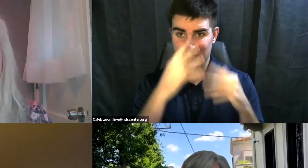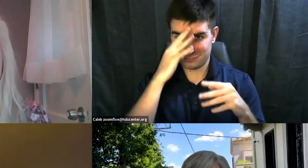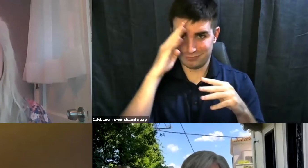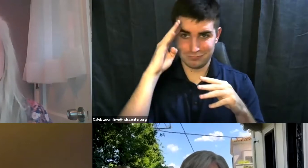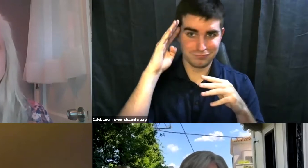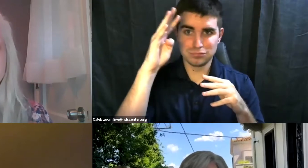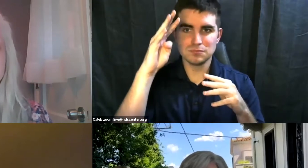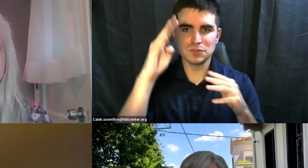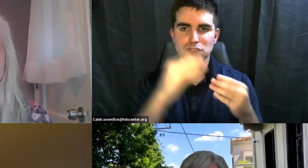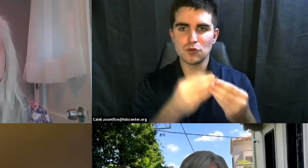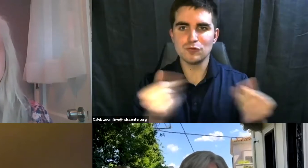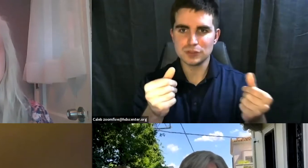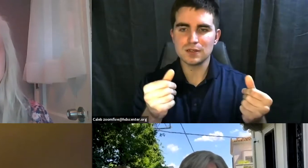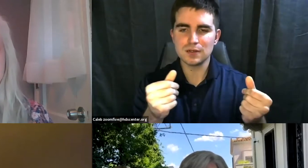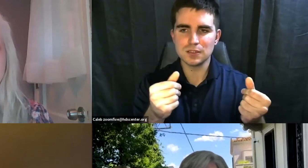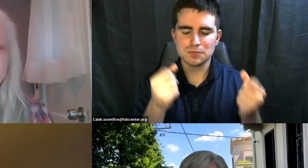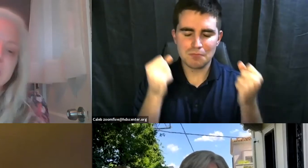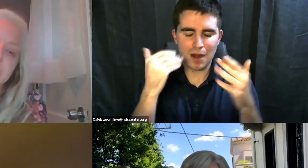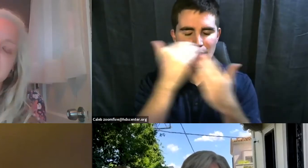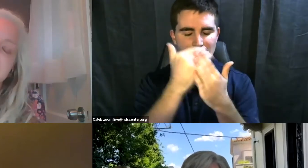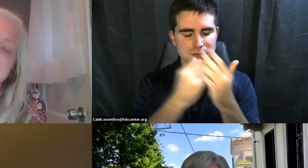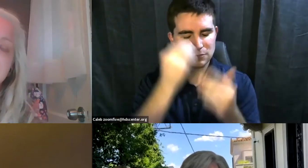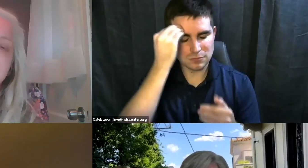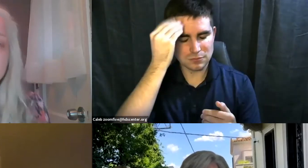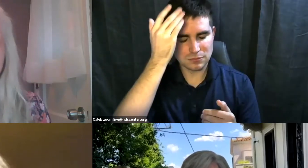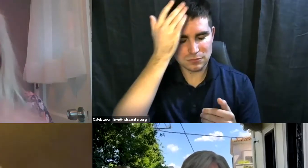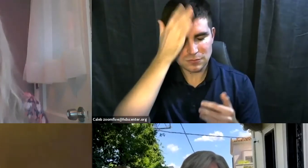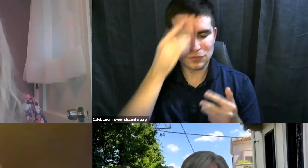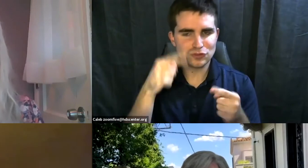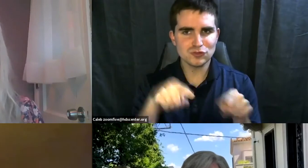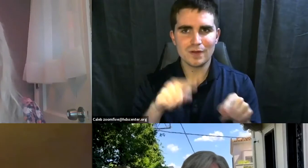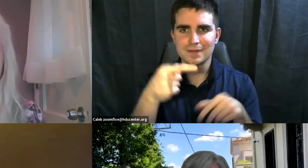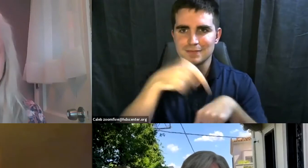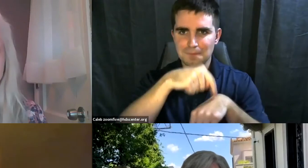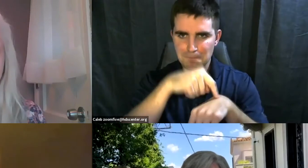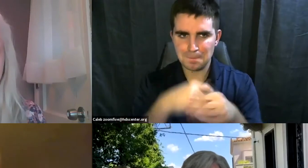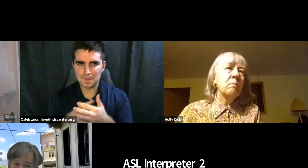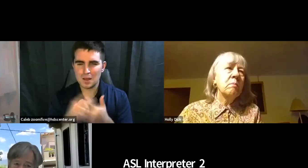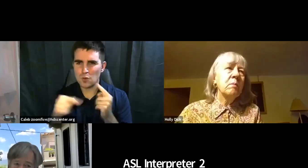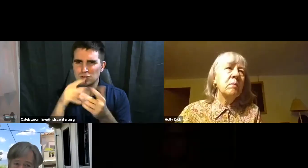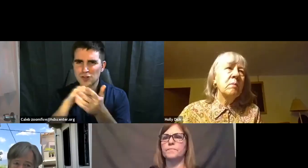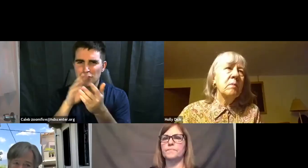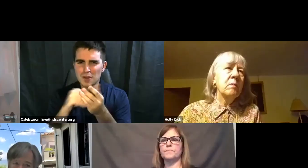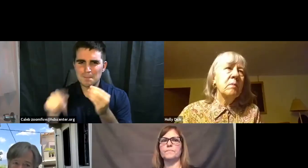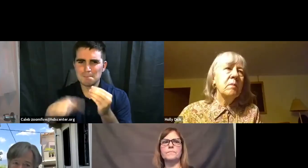so many lessons learned over these years. Now, when I was learning more about this story,